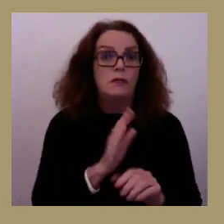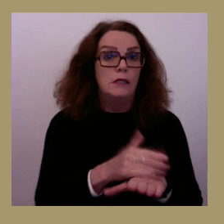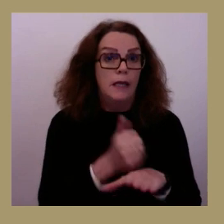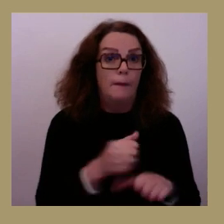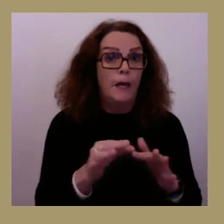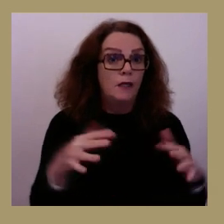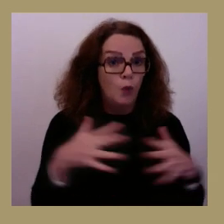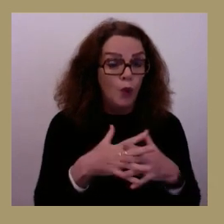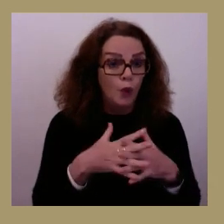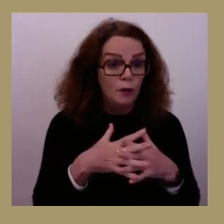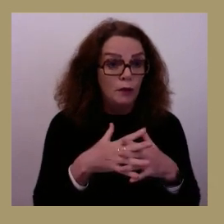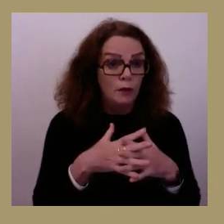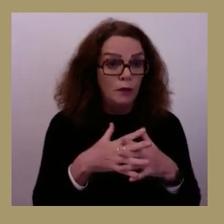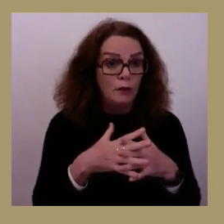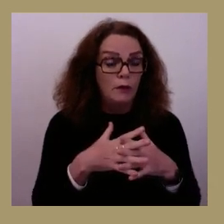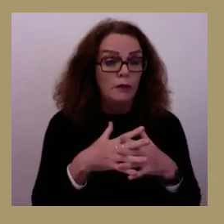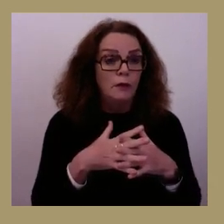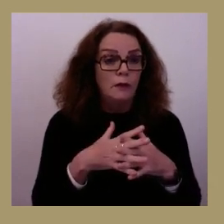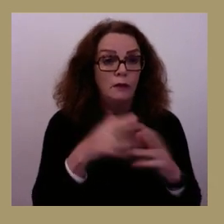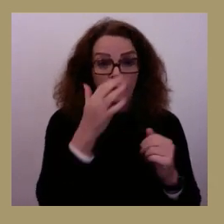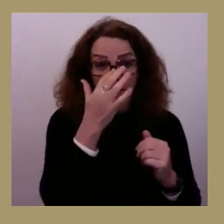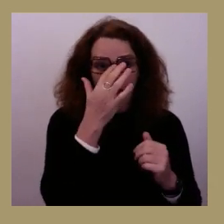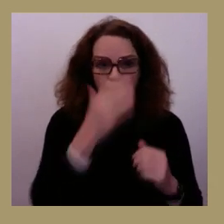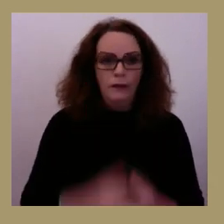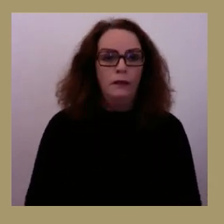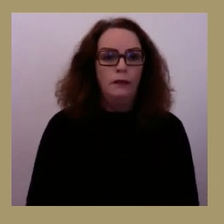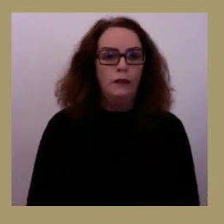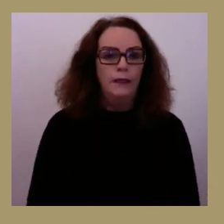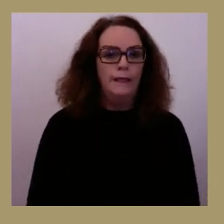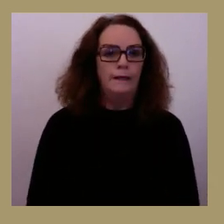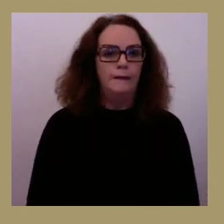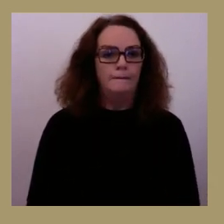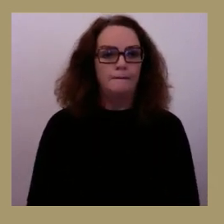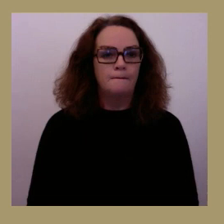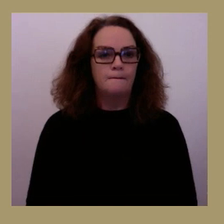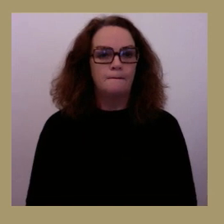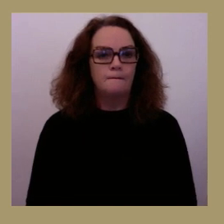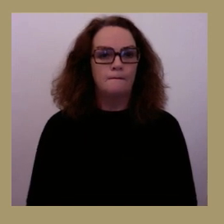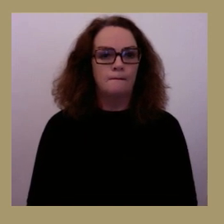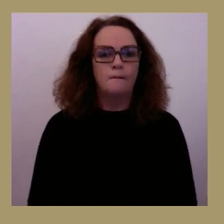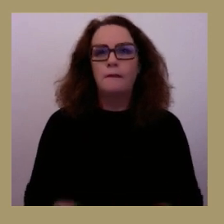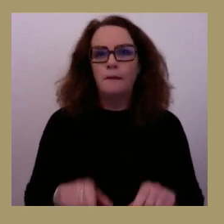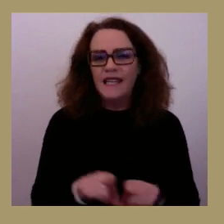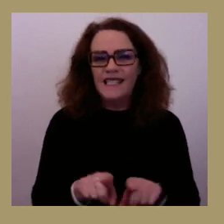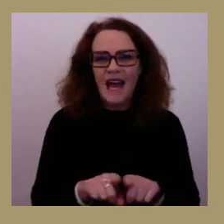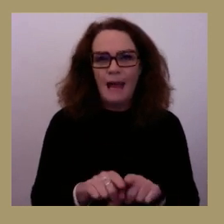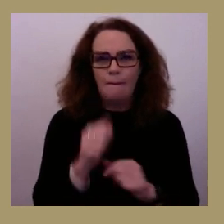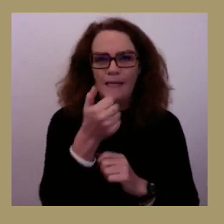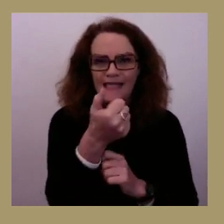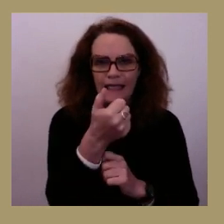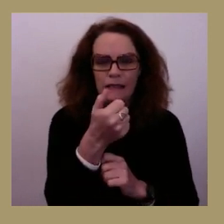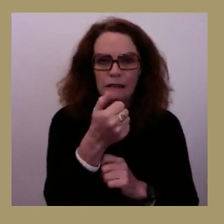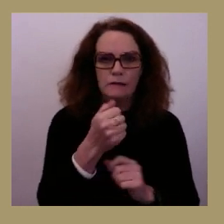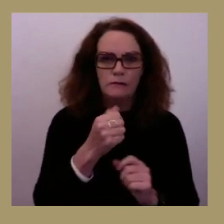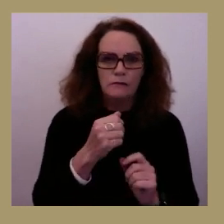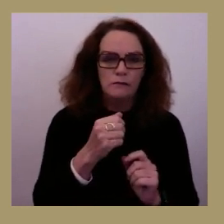same prerequisites for creating a password are required. It must be at least 8 characters long, 1 lowercase character,